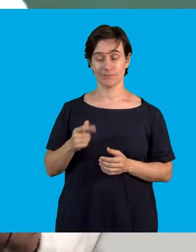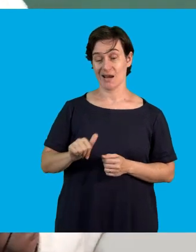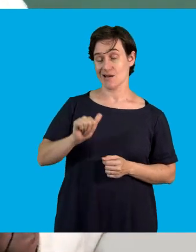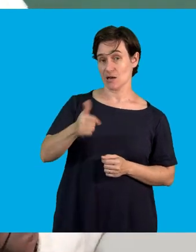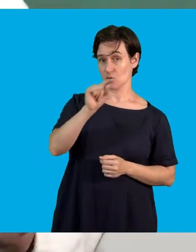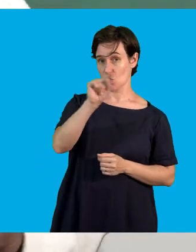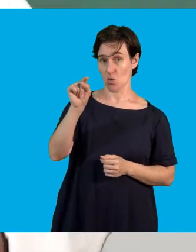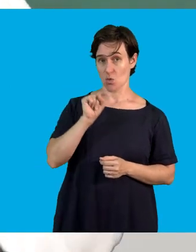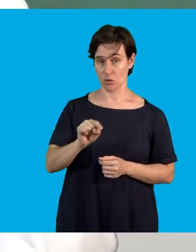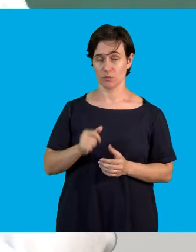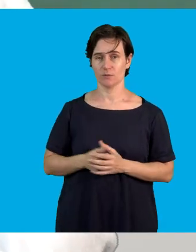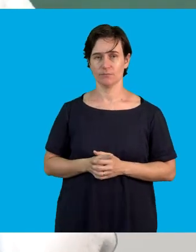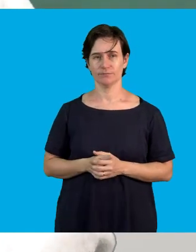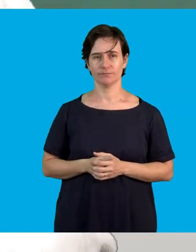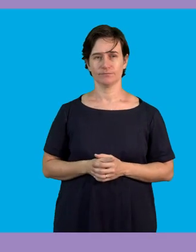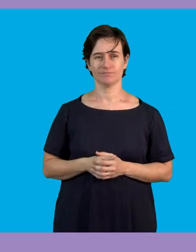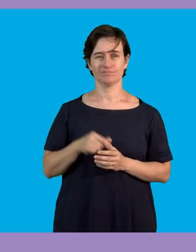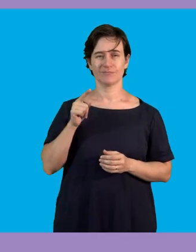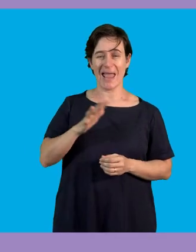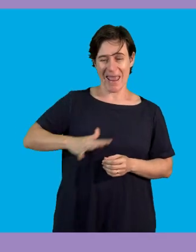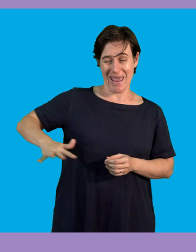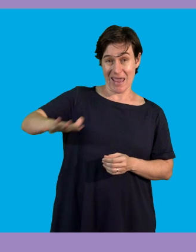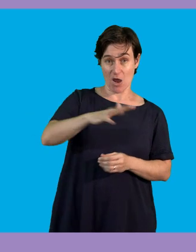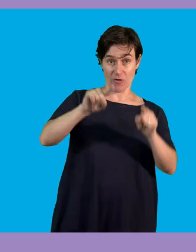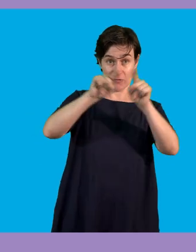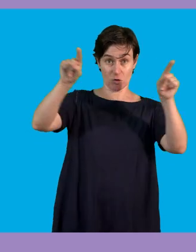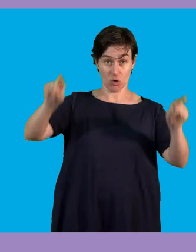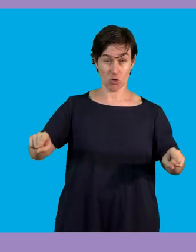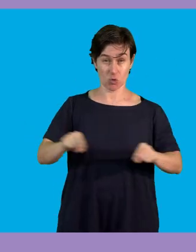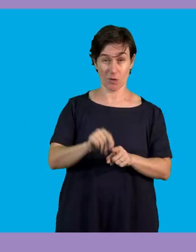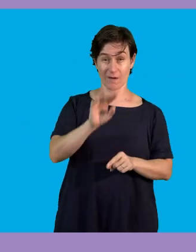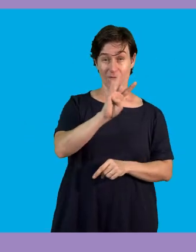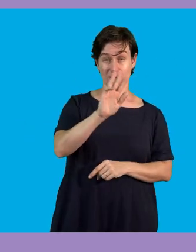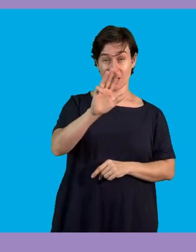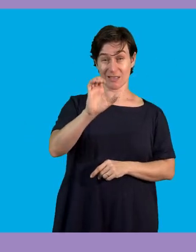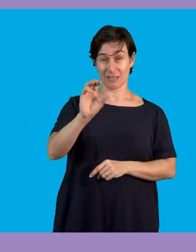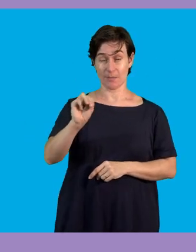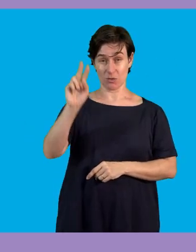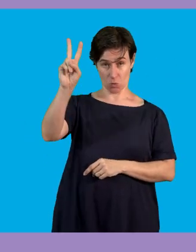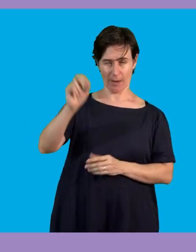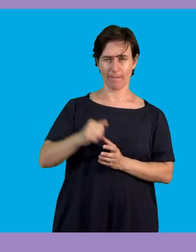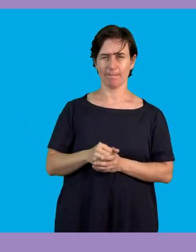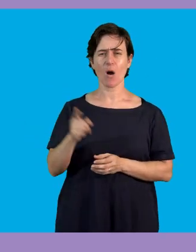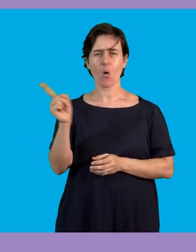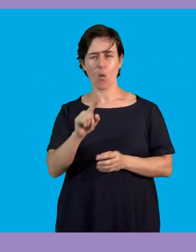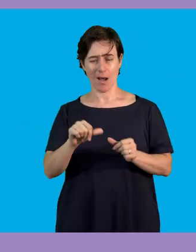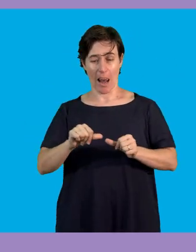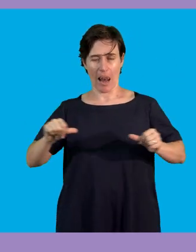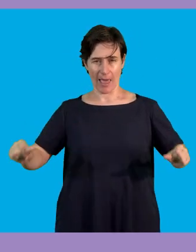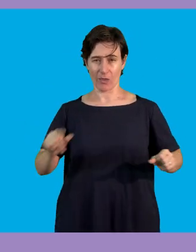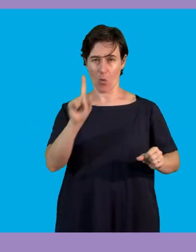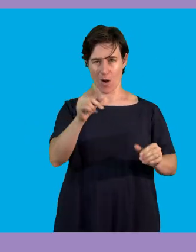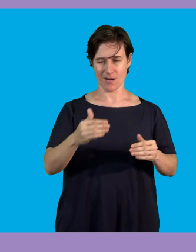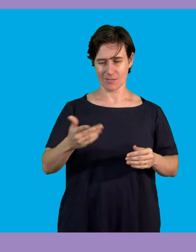Let's move on to the next one. Area of a square is 49 centimeters squared. What is the length of